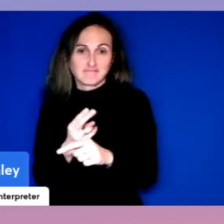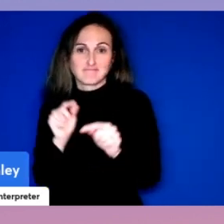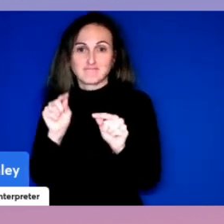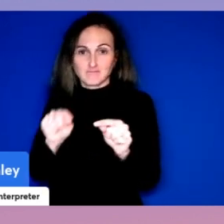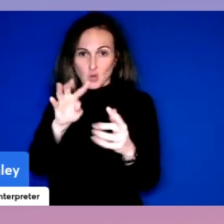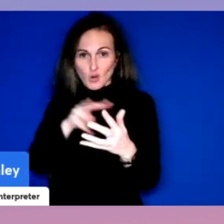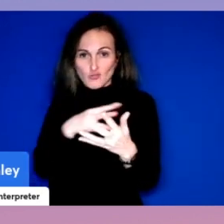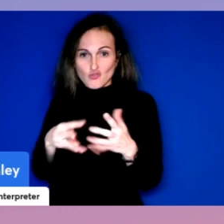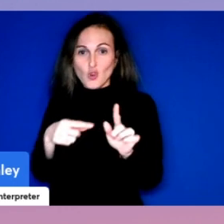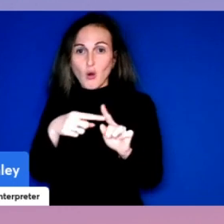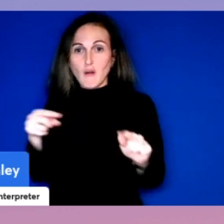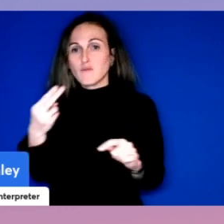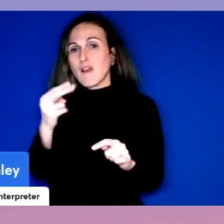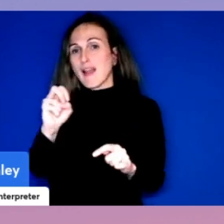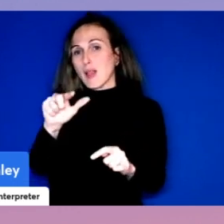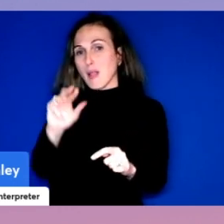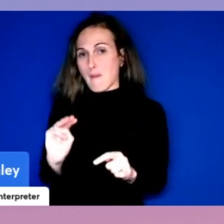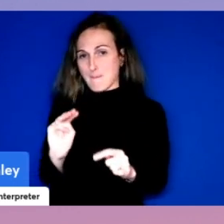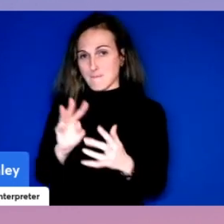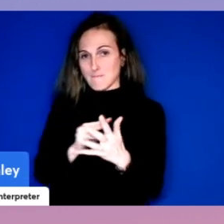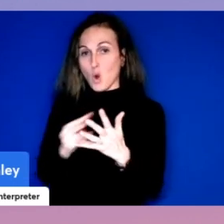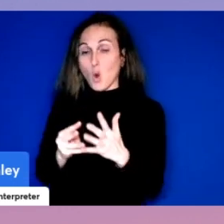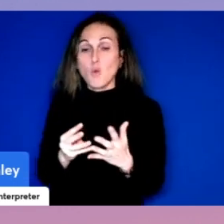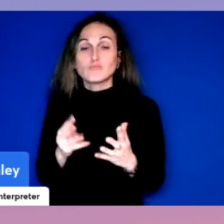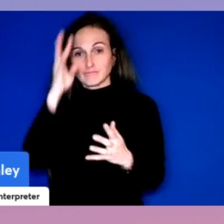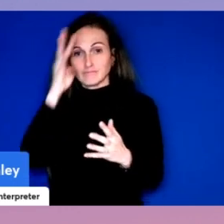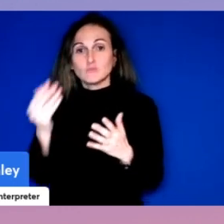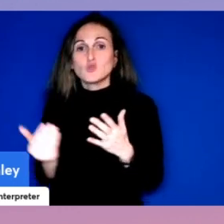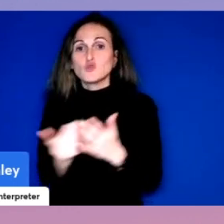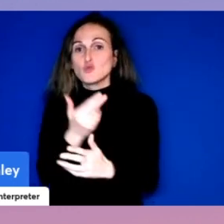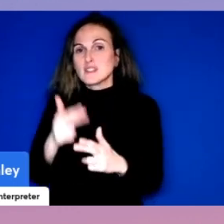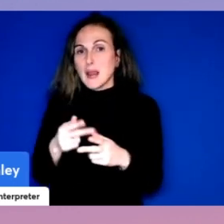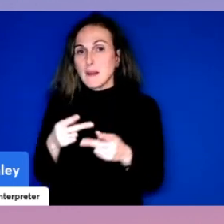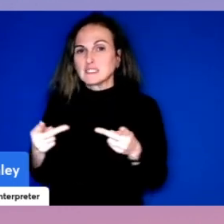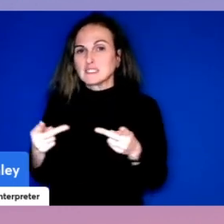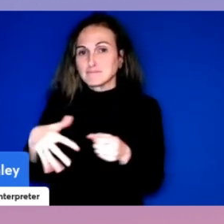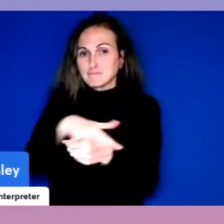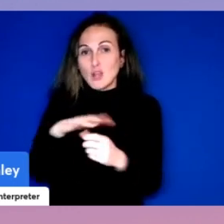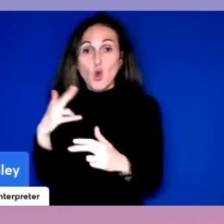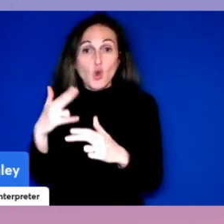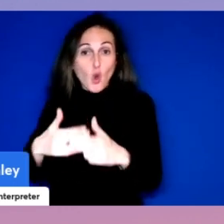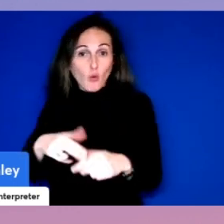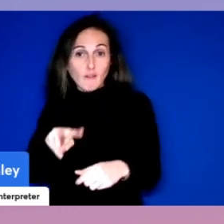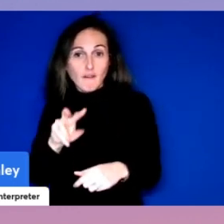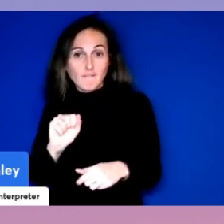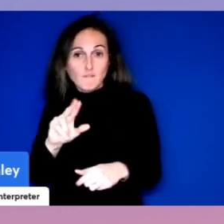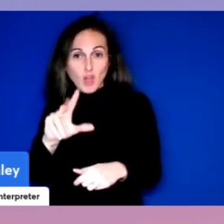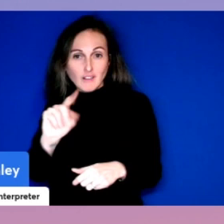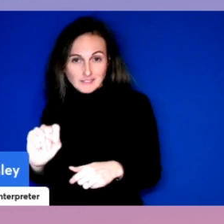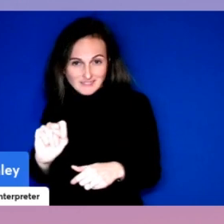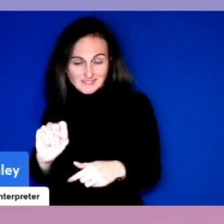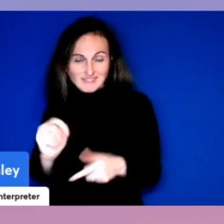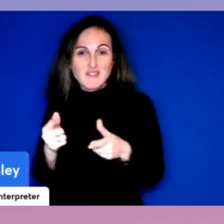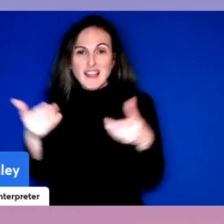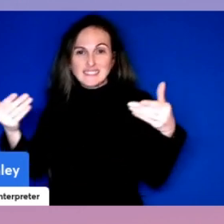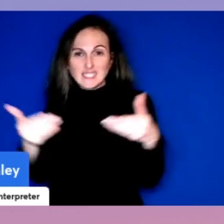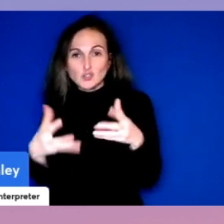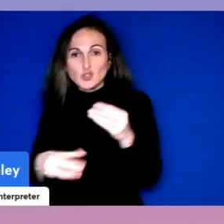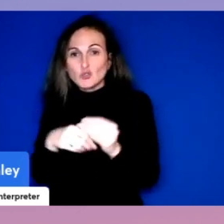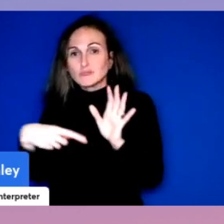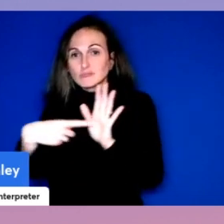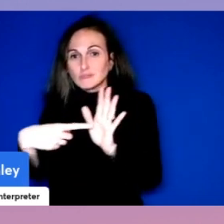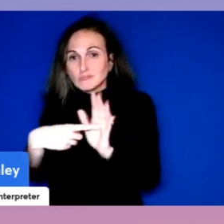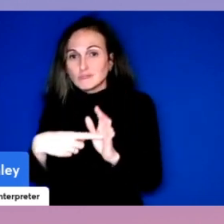let's create a new namespace, call it Vault. Let's introduce or add our repo, our